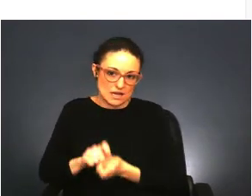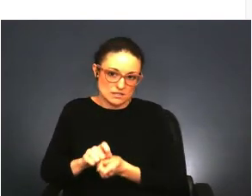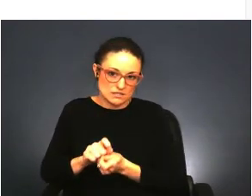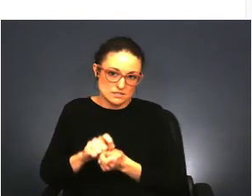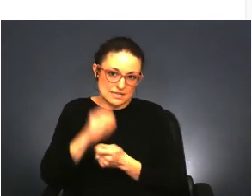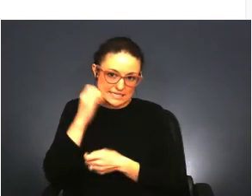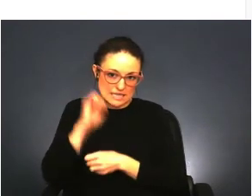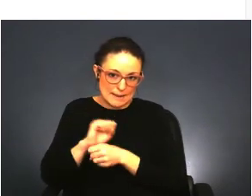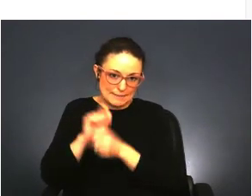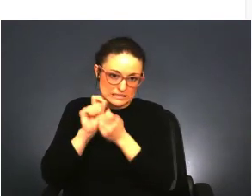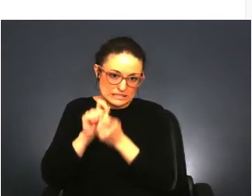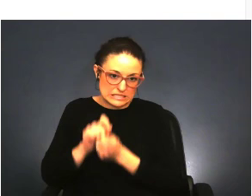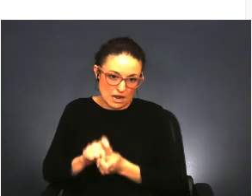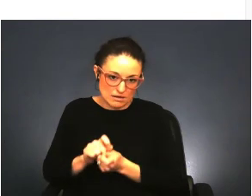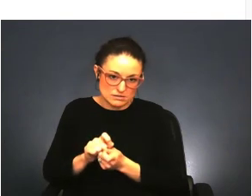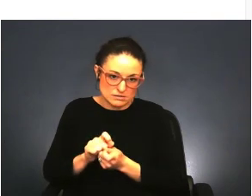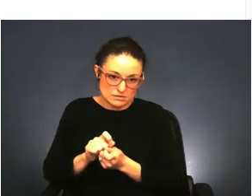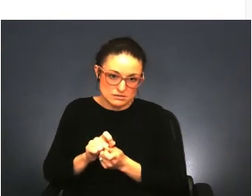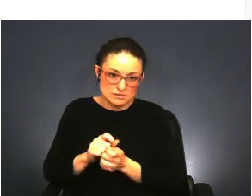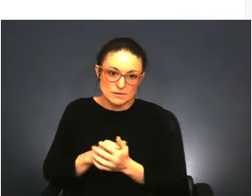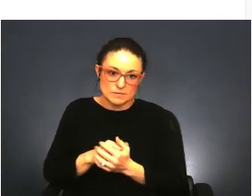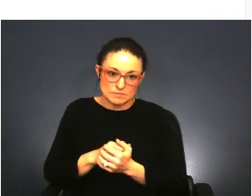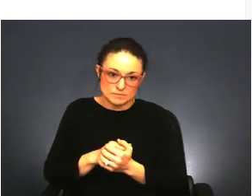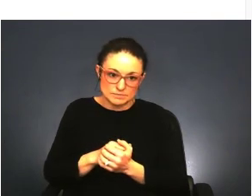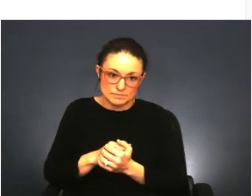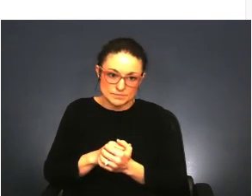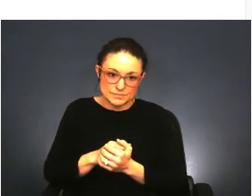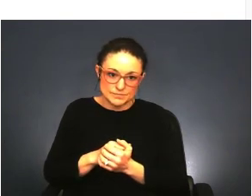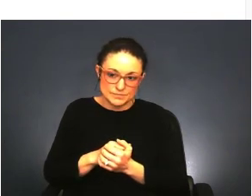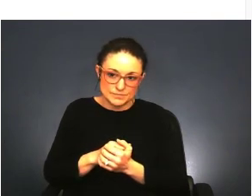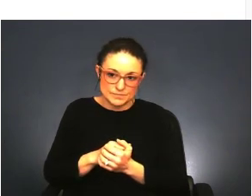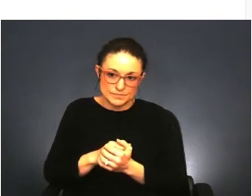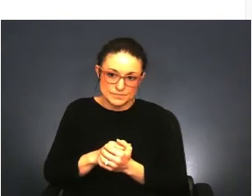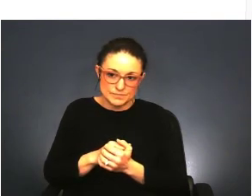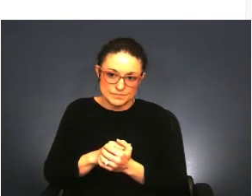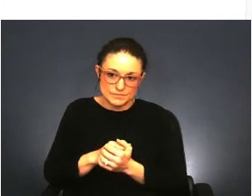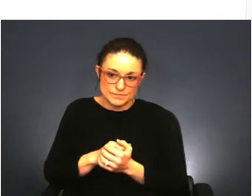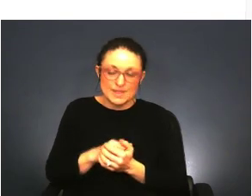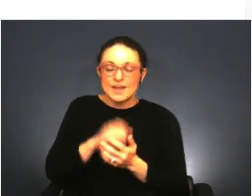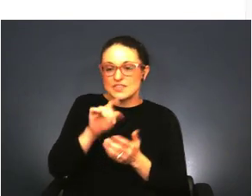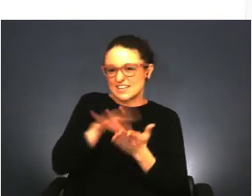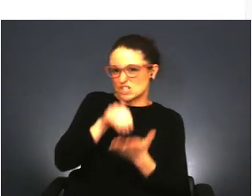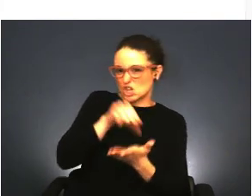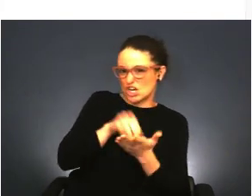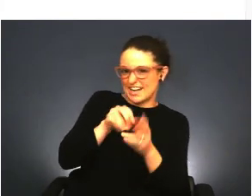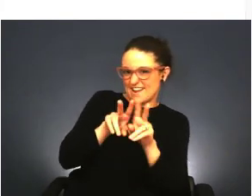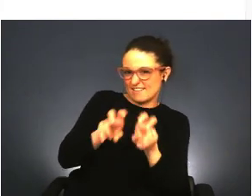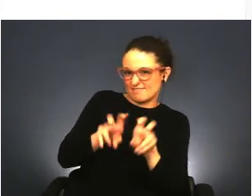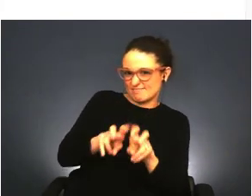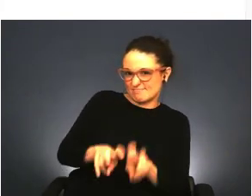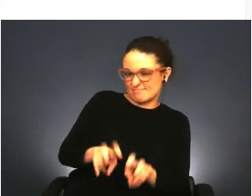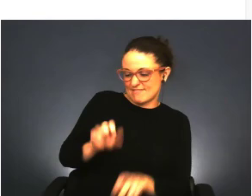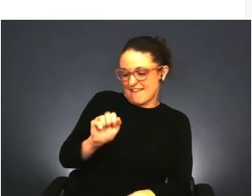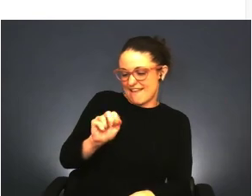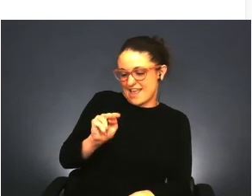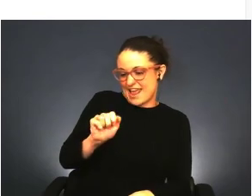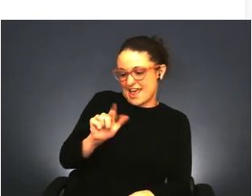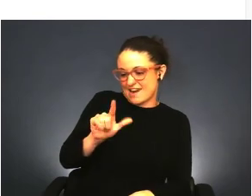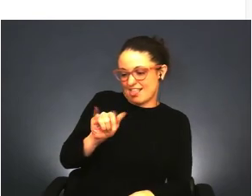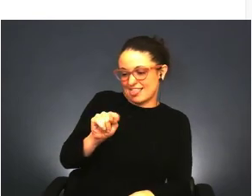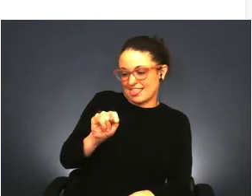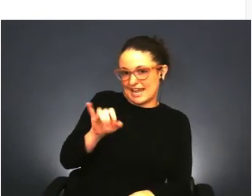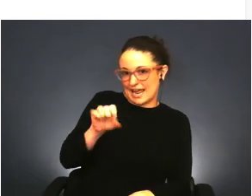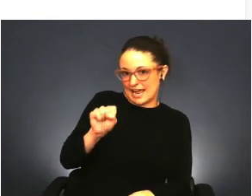assignments, of the assignment. And that's some learning analytics. Again, this is covered a little bit more detail